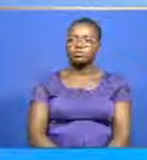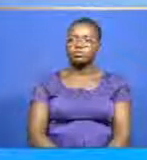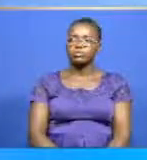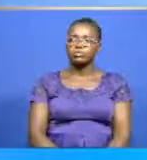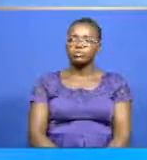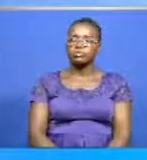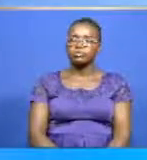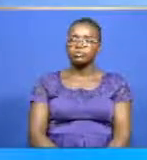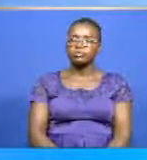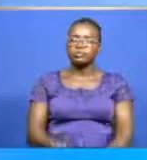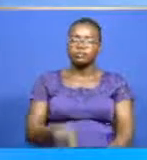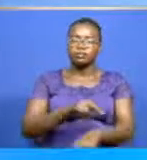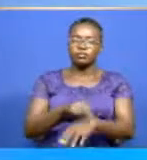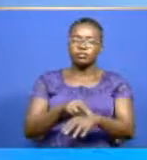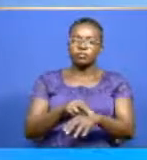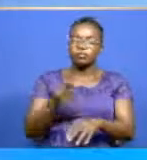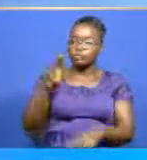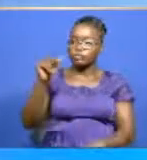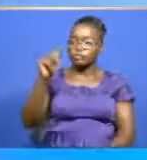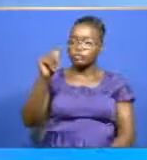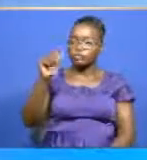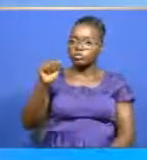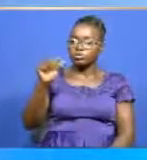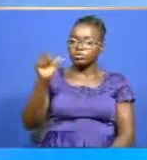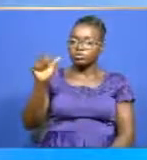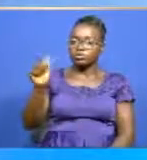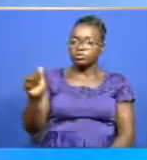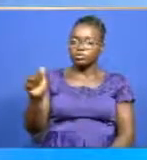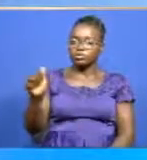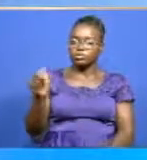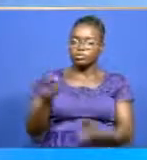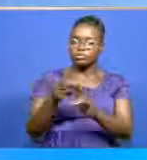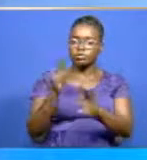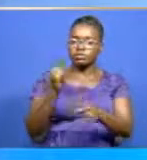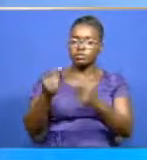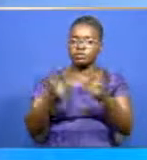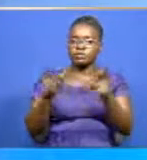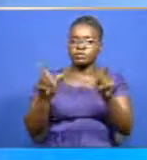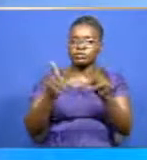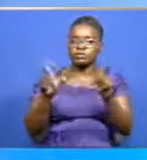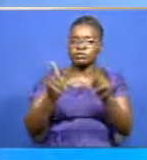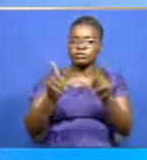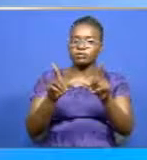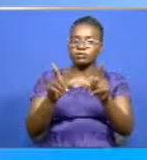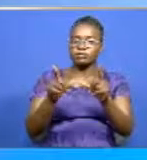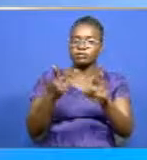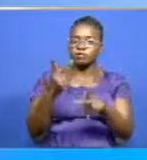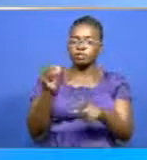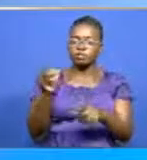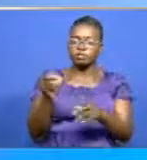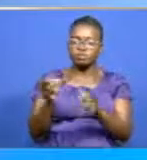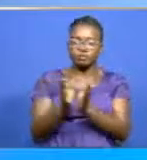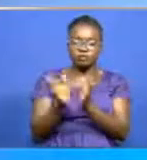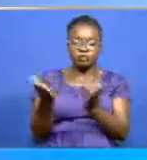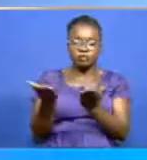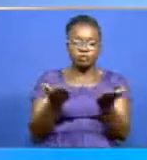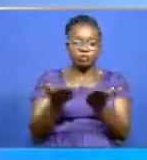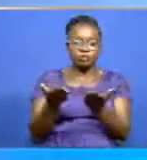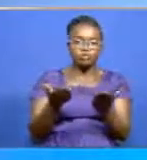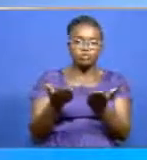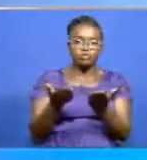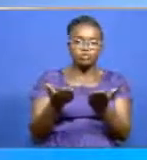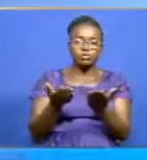And in other matters, the National Transport and Safety Authority has suspended the operating license of some 200 public service vehicles